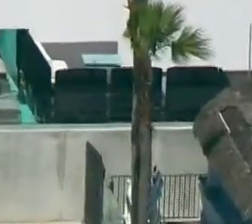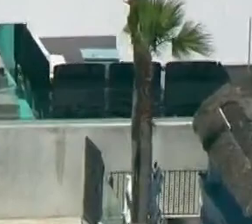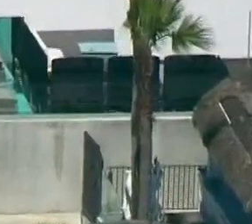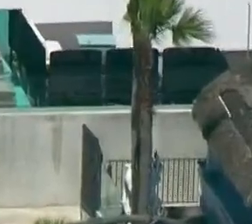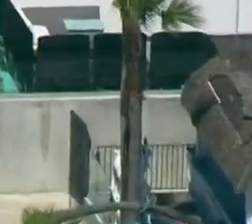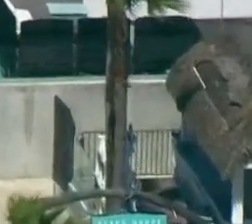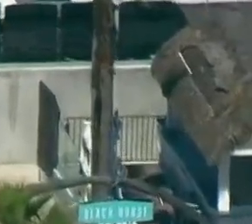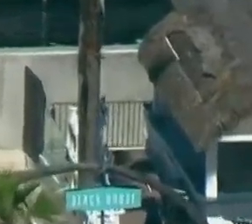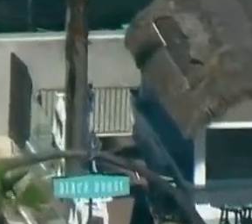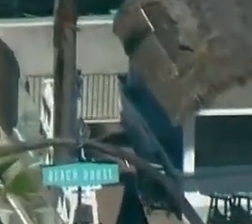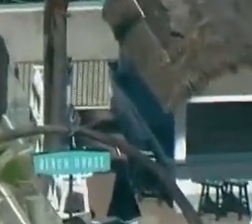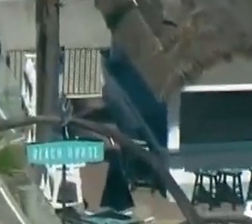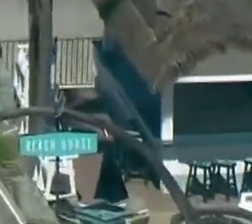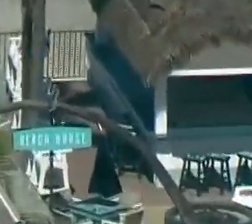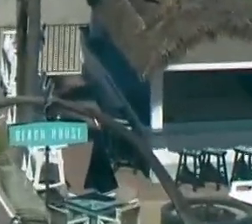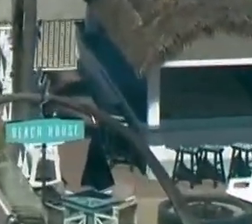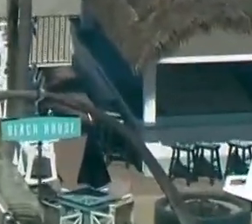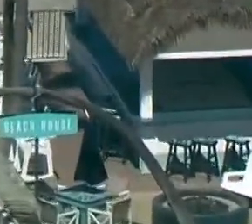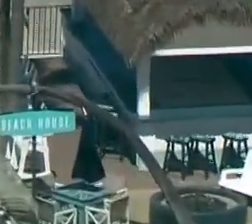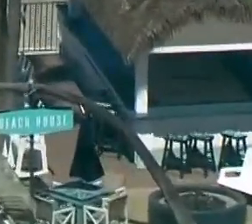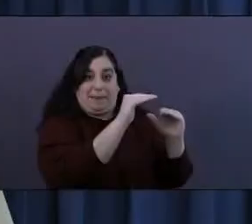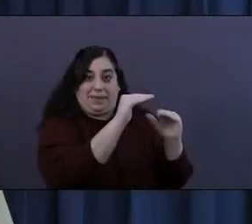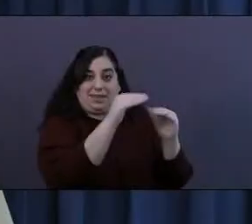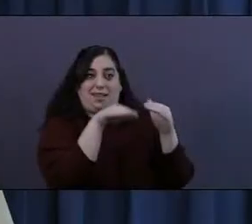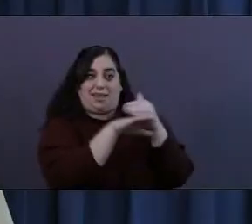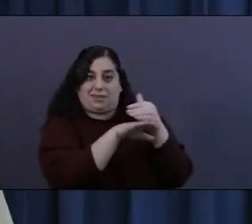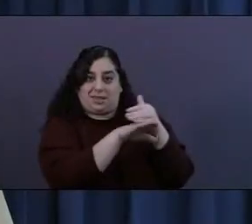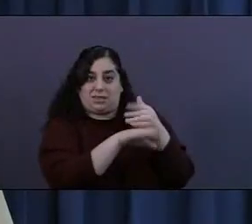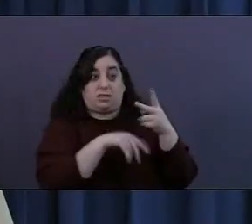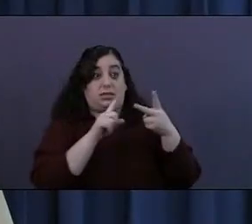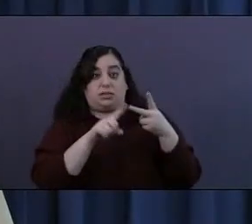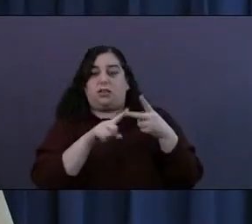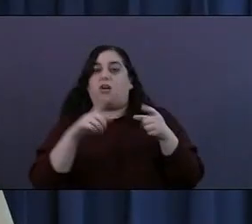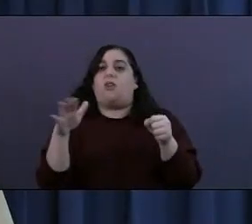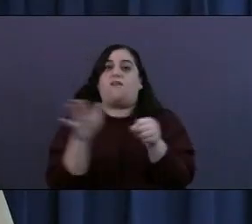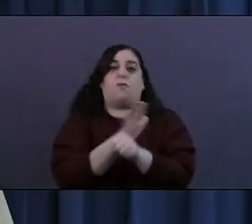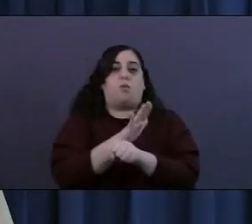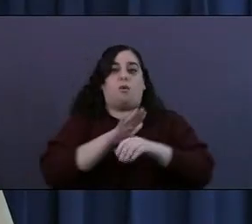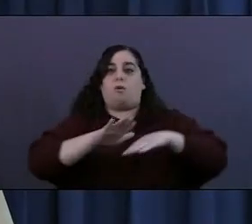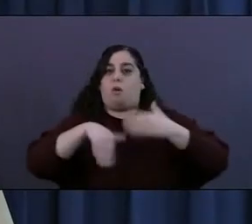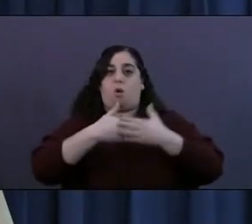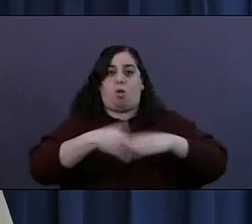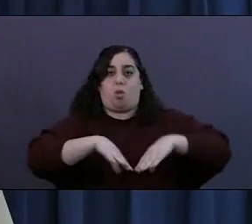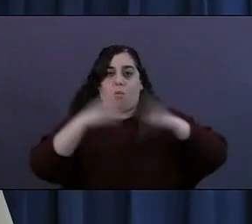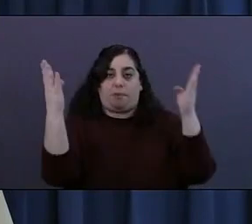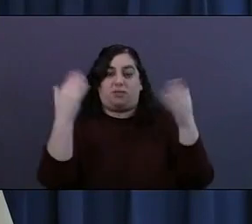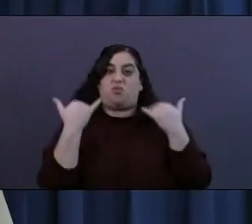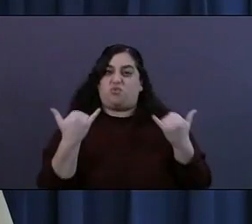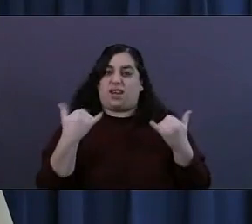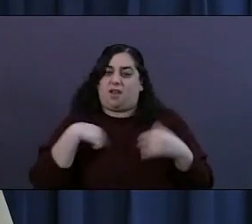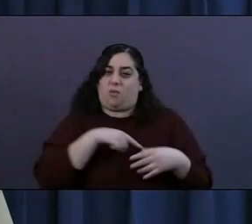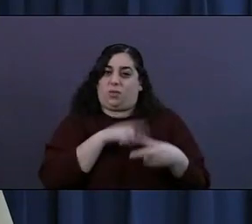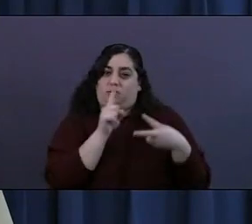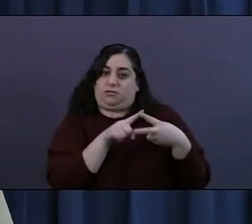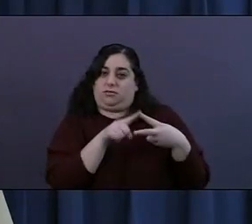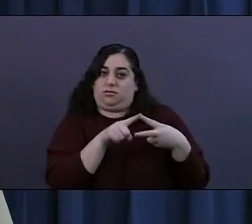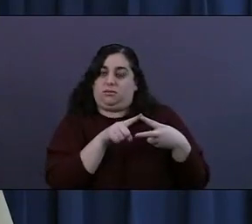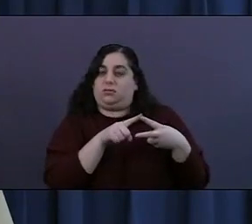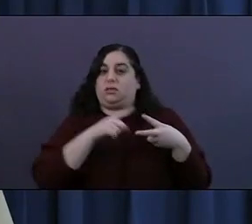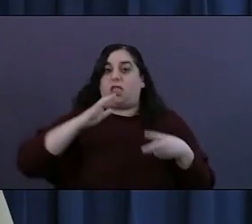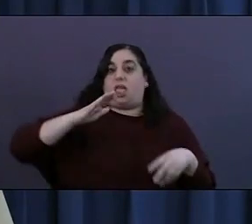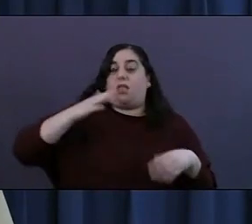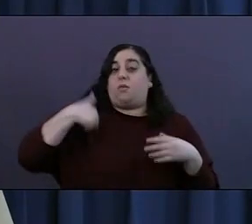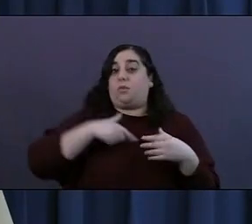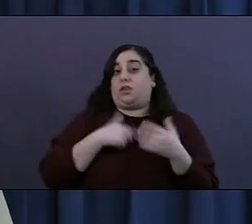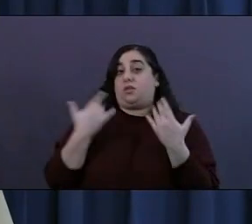boardwalks and parking lots would remain closed. As cities and as county public health officials determine that phase one